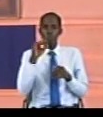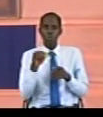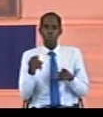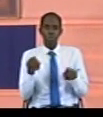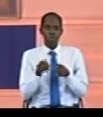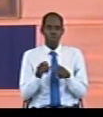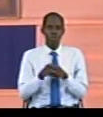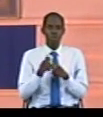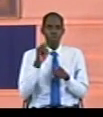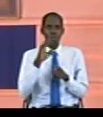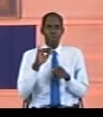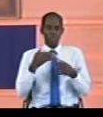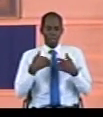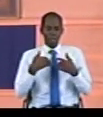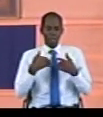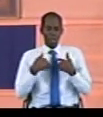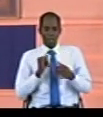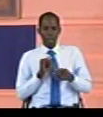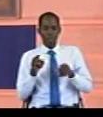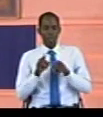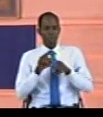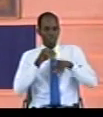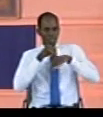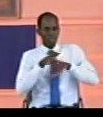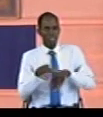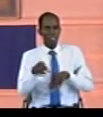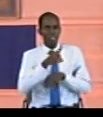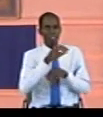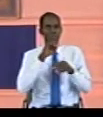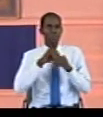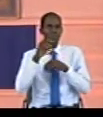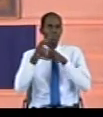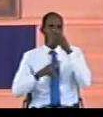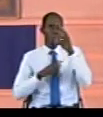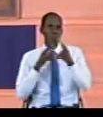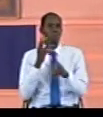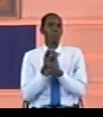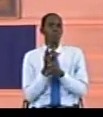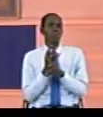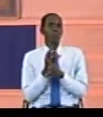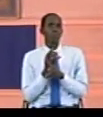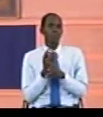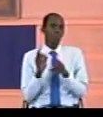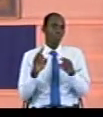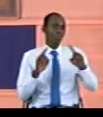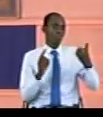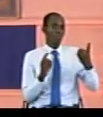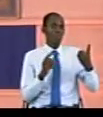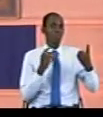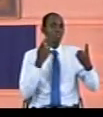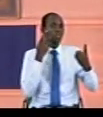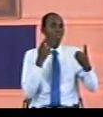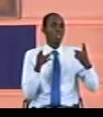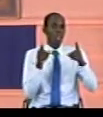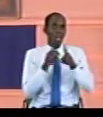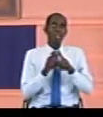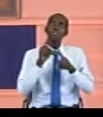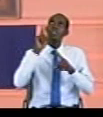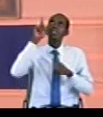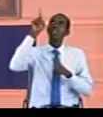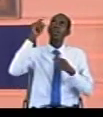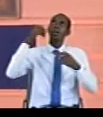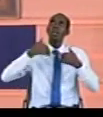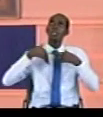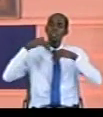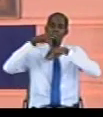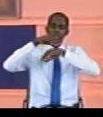sent them into the world. Look at the first part. As thou hast sent me into the world. As thou hast sent me